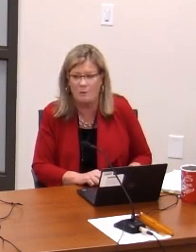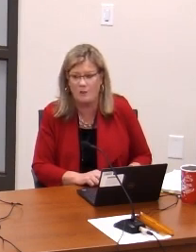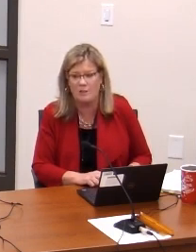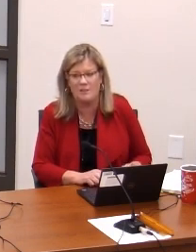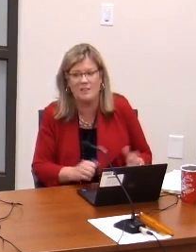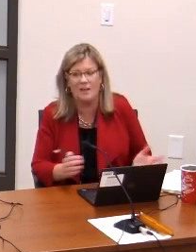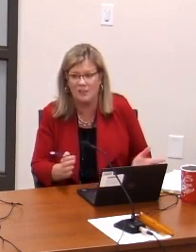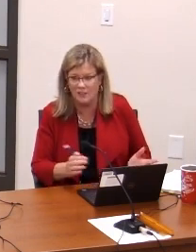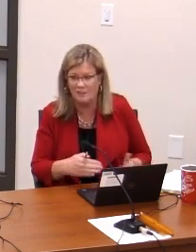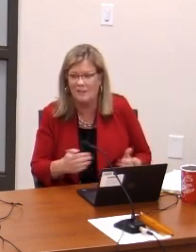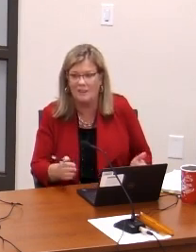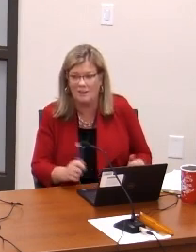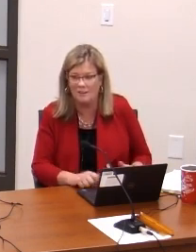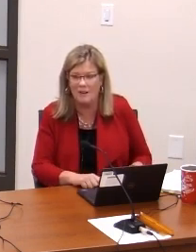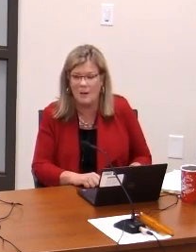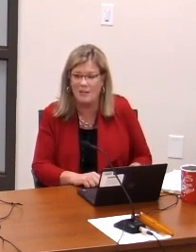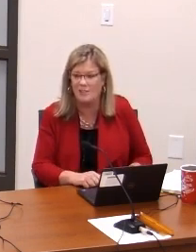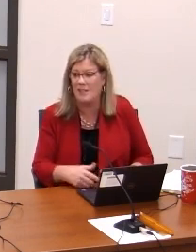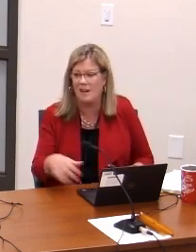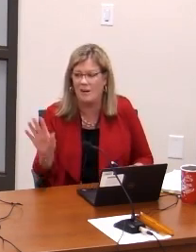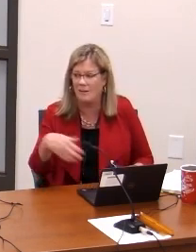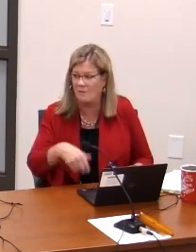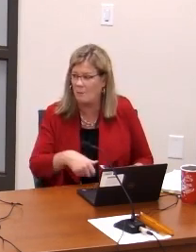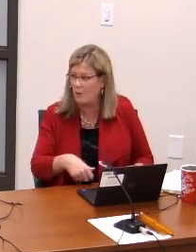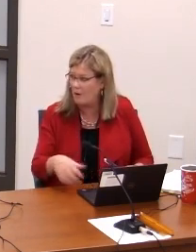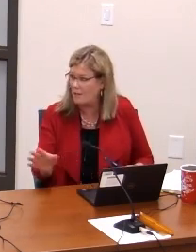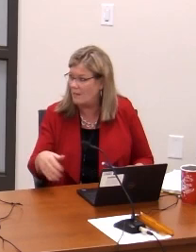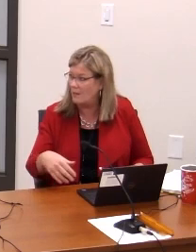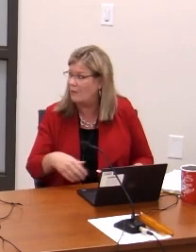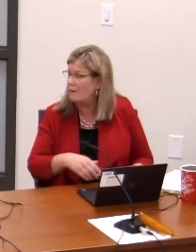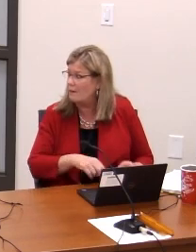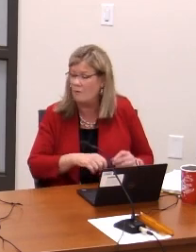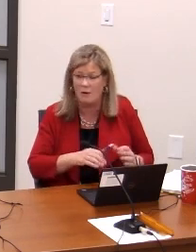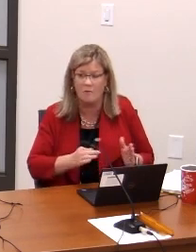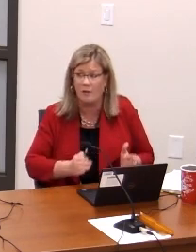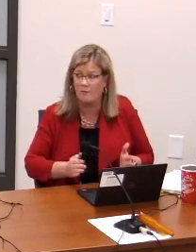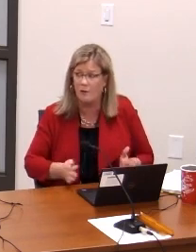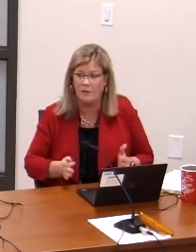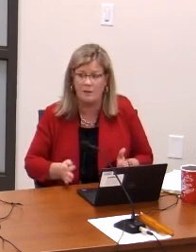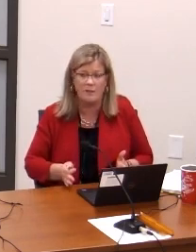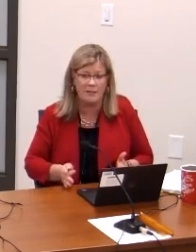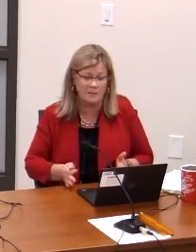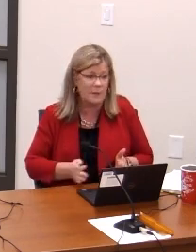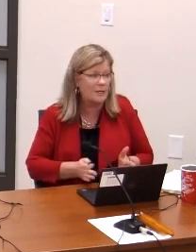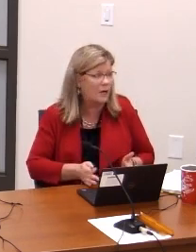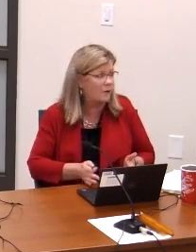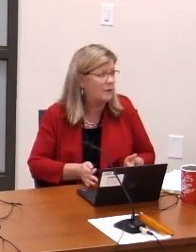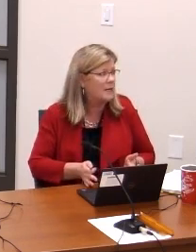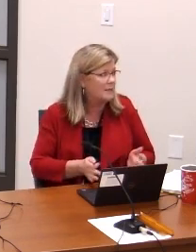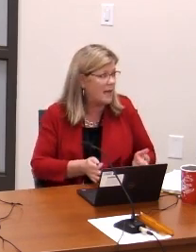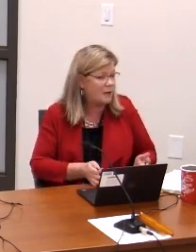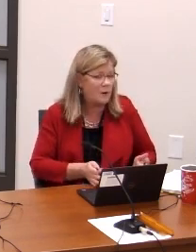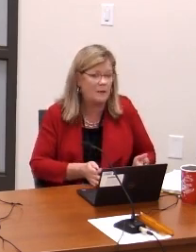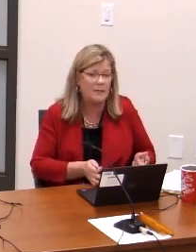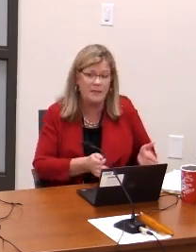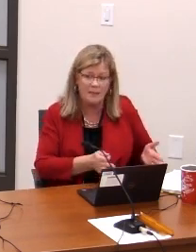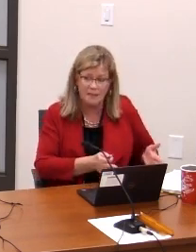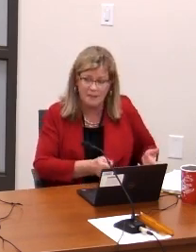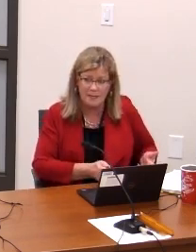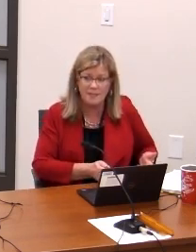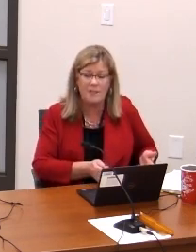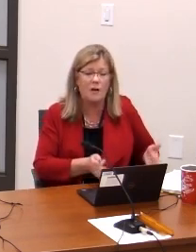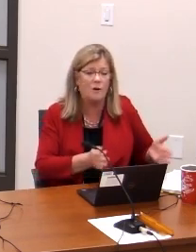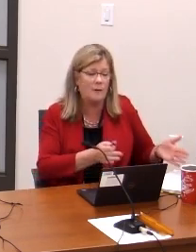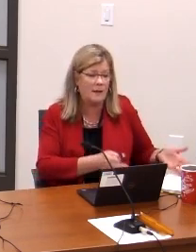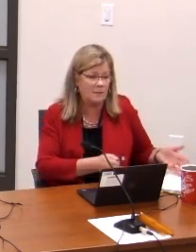don't want to report a bunch of stuff that's not good. You know, everybody can just say, oh, that report card is not good. We try to really focus on things that we know high